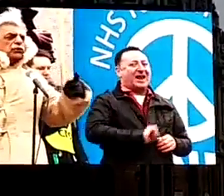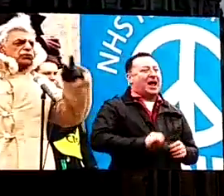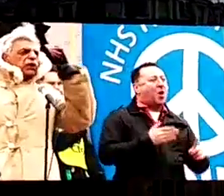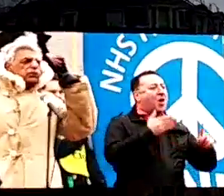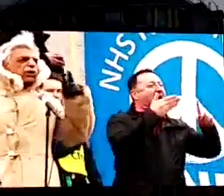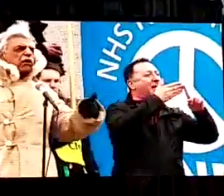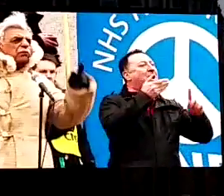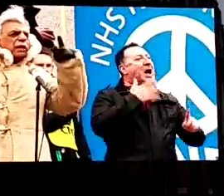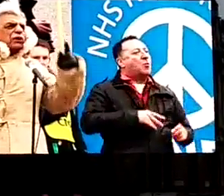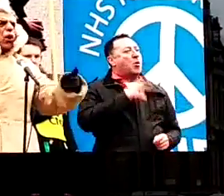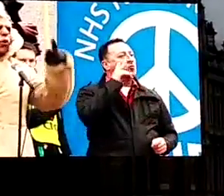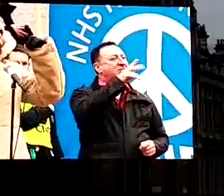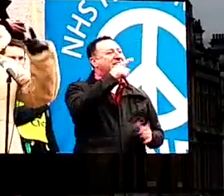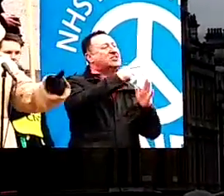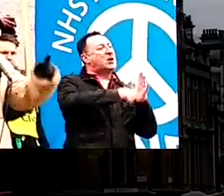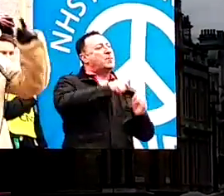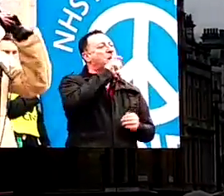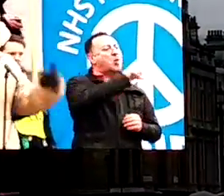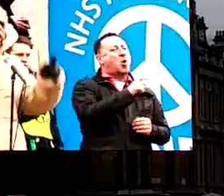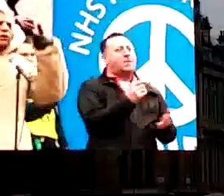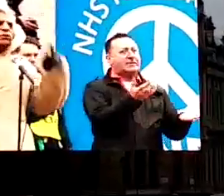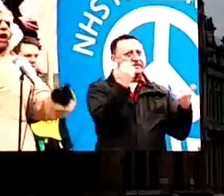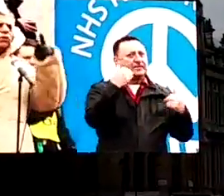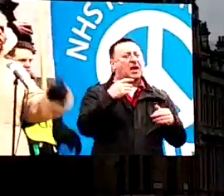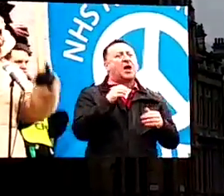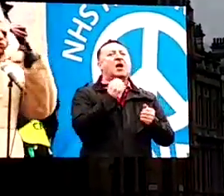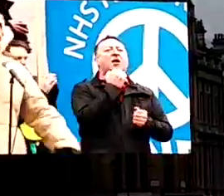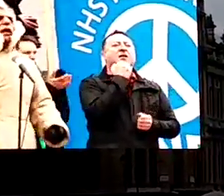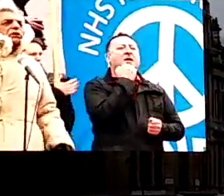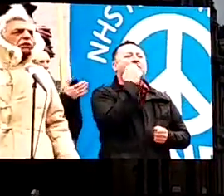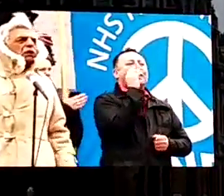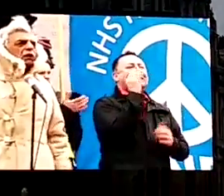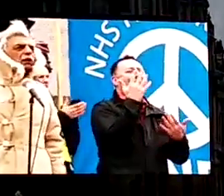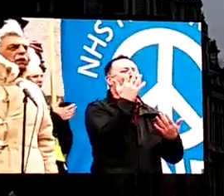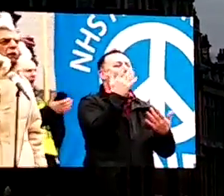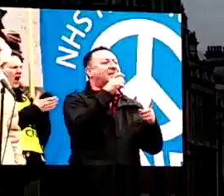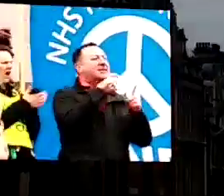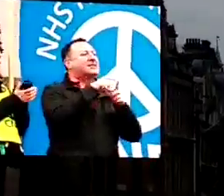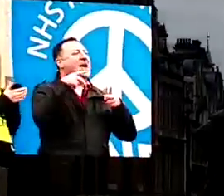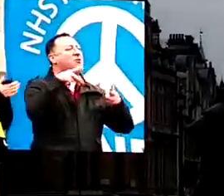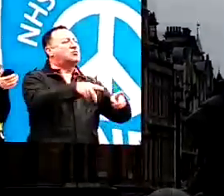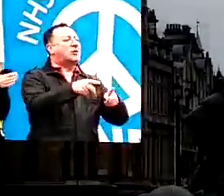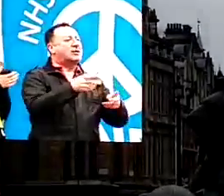I want to see Jeremy Corbyn in number 10 Downing Street.